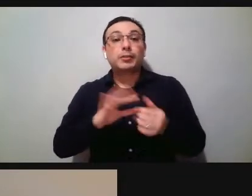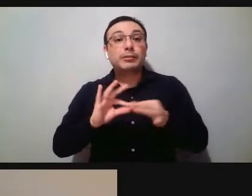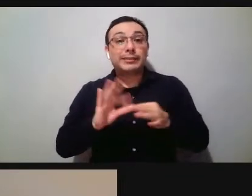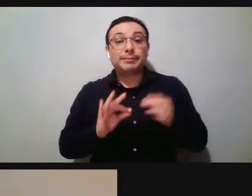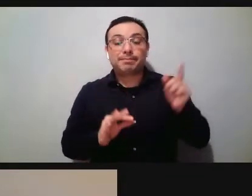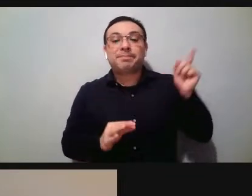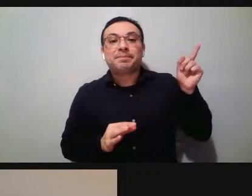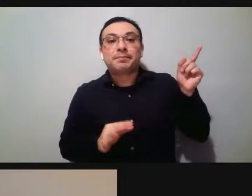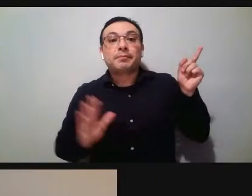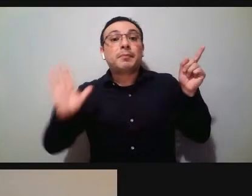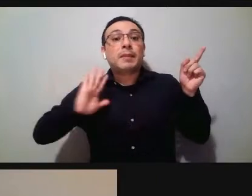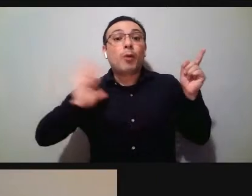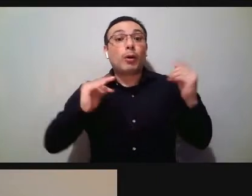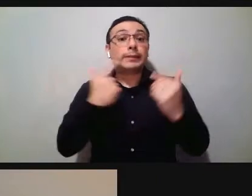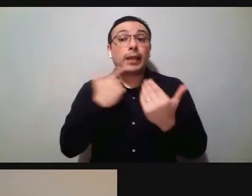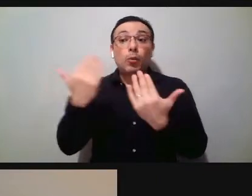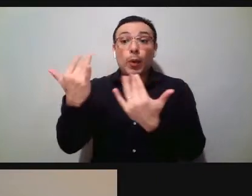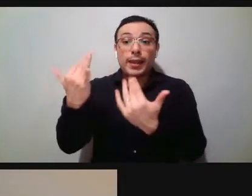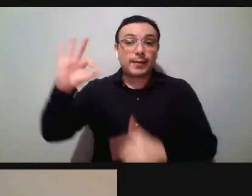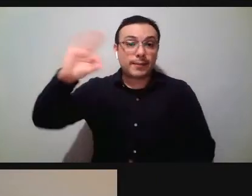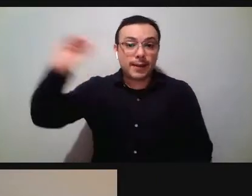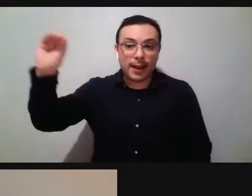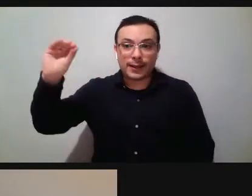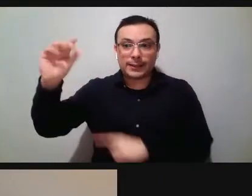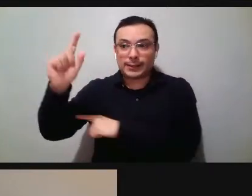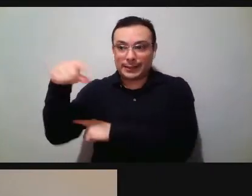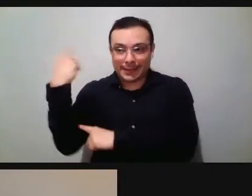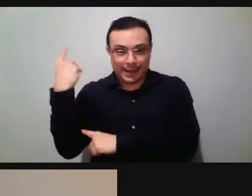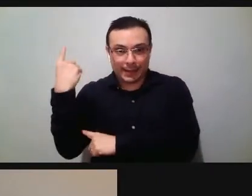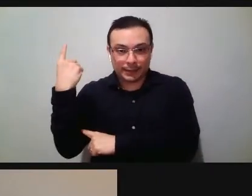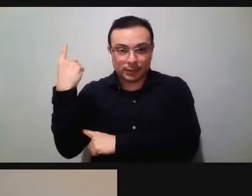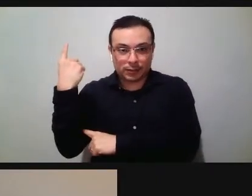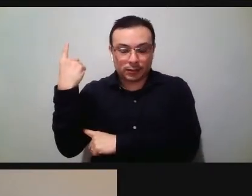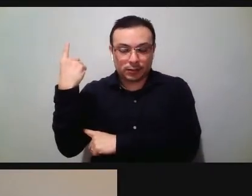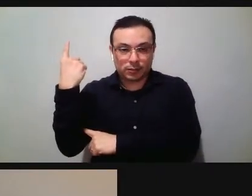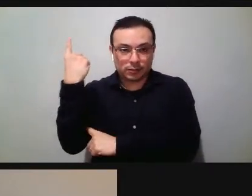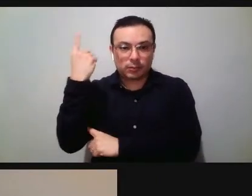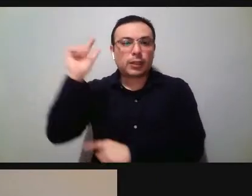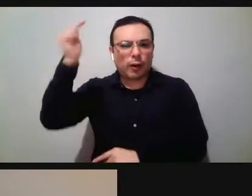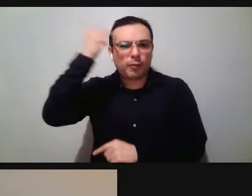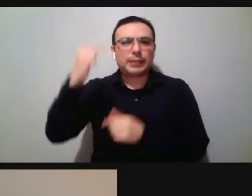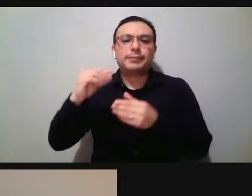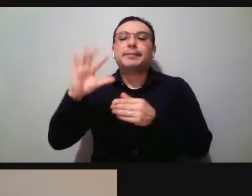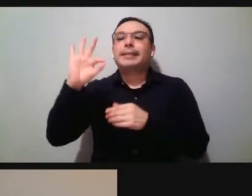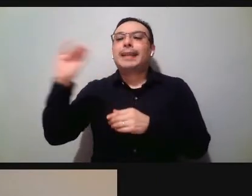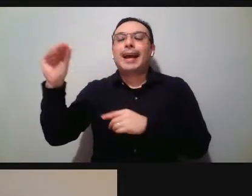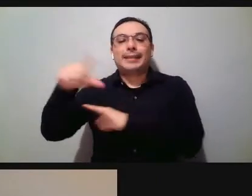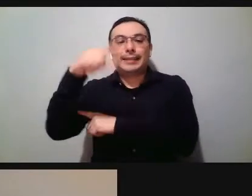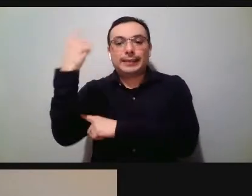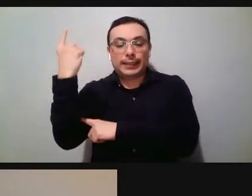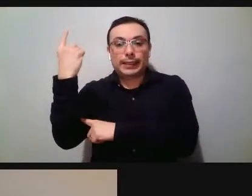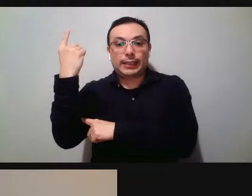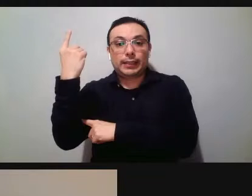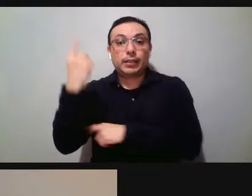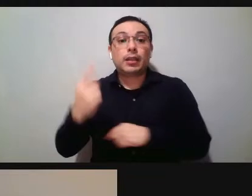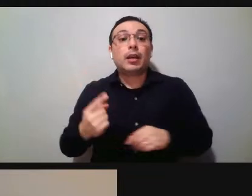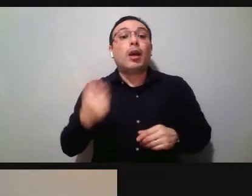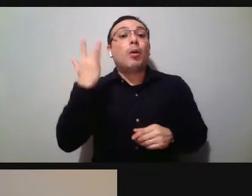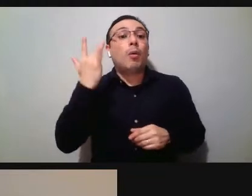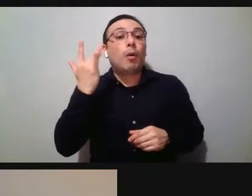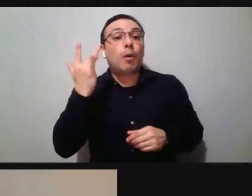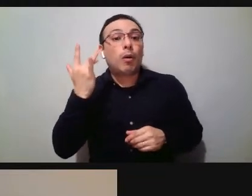days. And I think the reason that they were saying that was initially because if you had COVID-19, some people were being treated